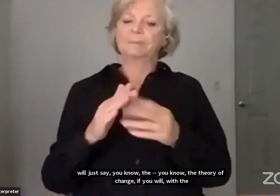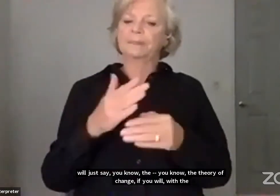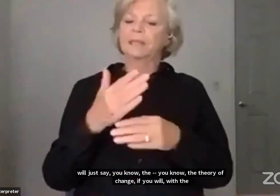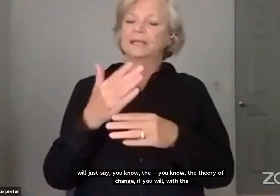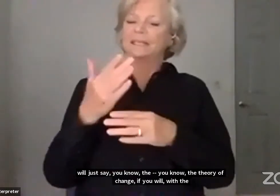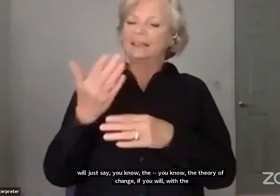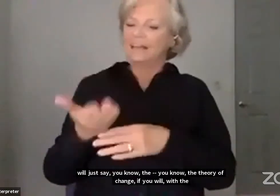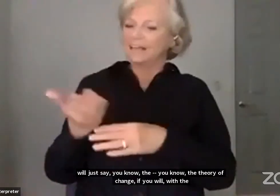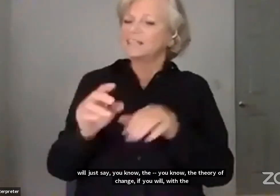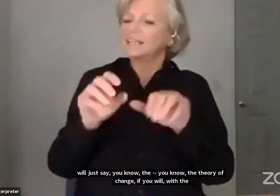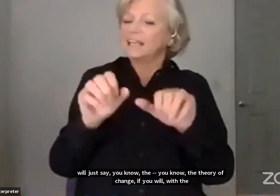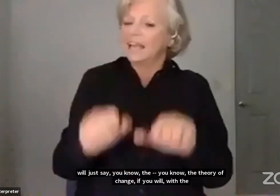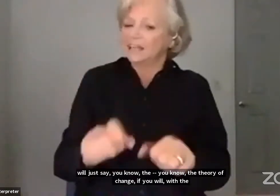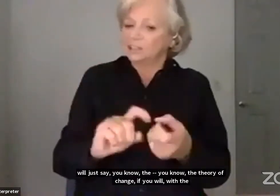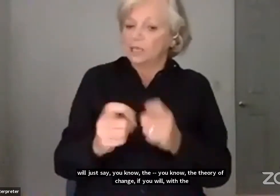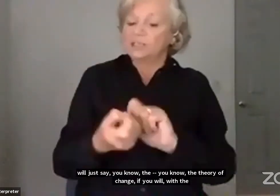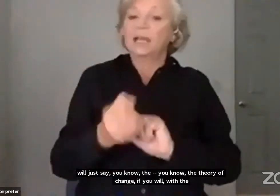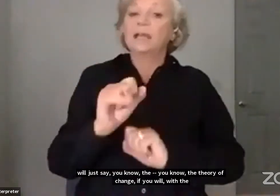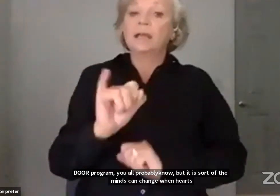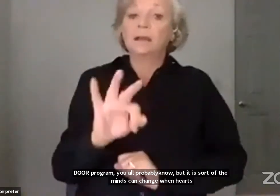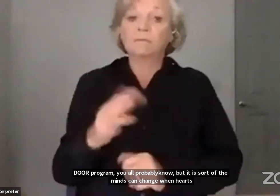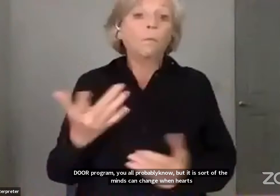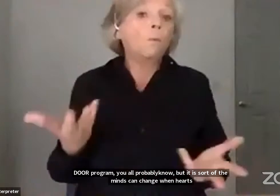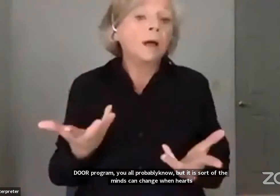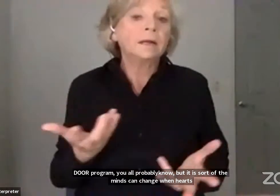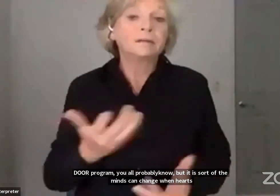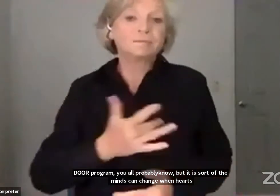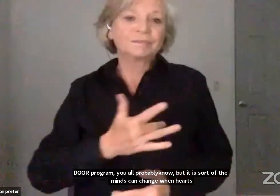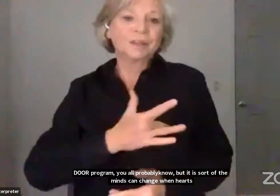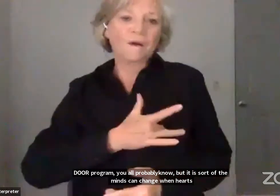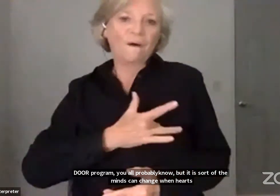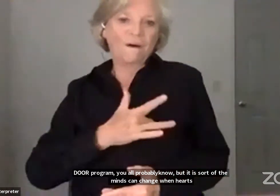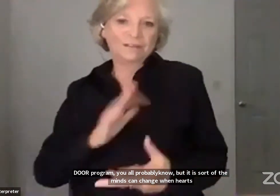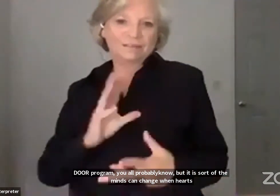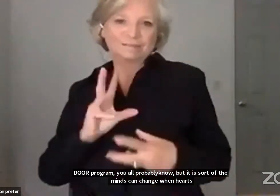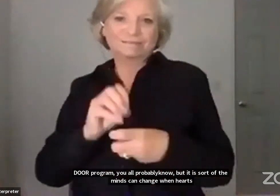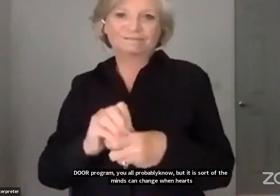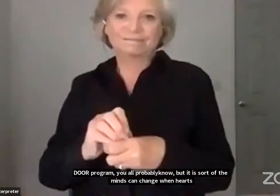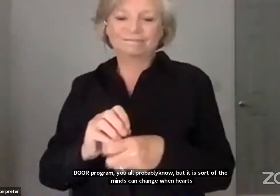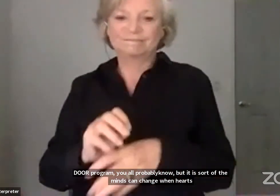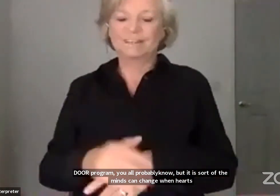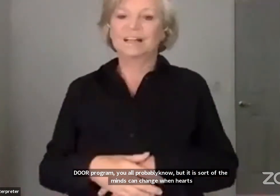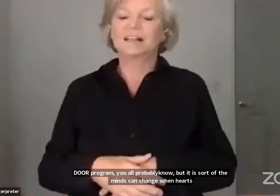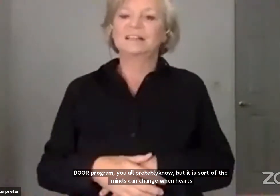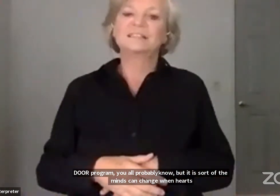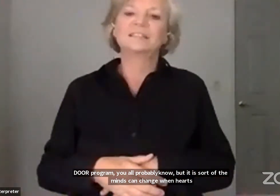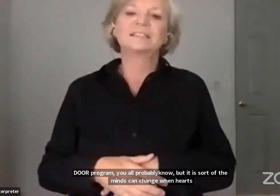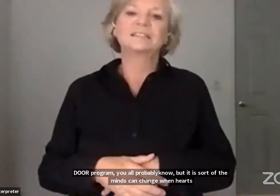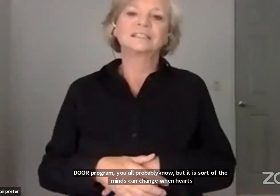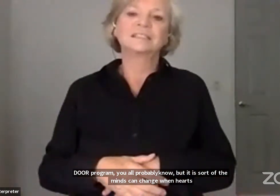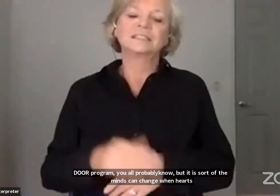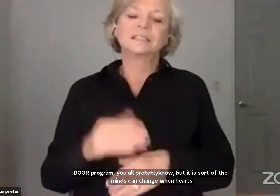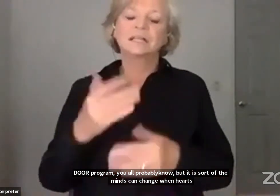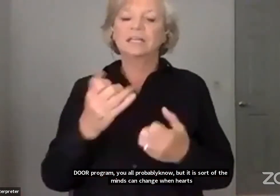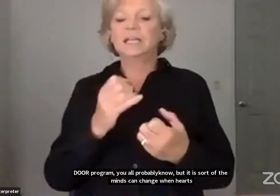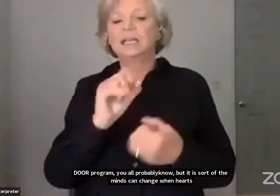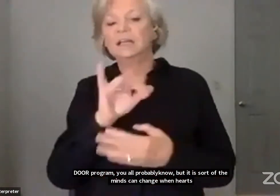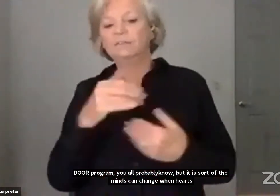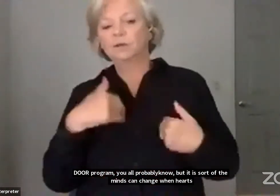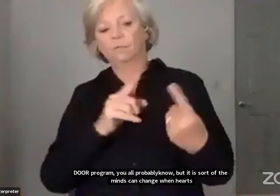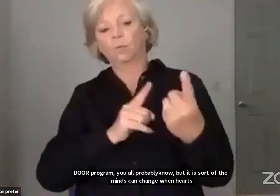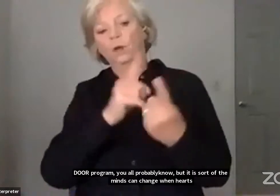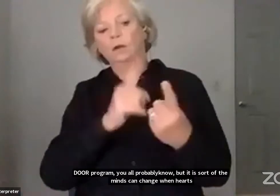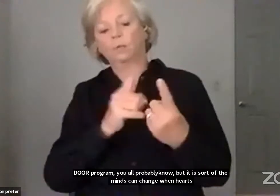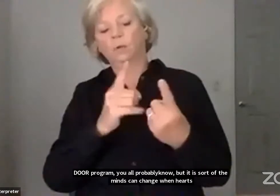touched, is sort of one thing that we say. And that a one-to-one conversation with a neighbor,